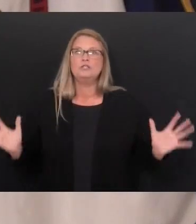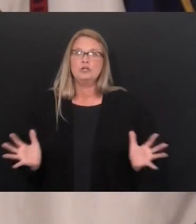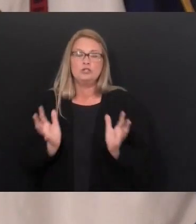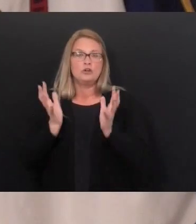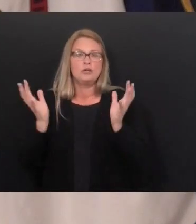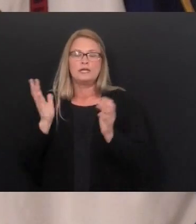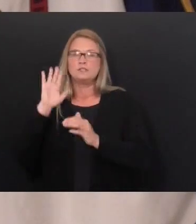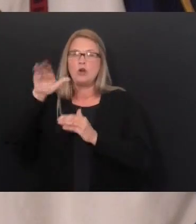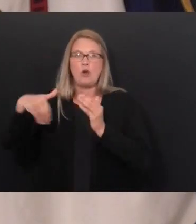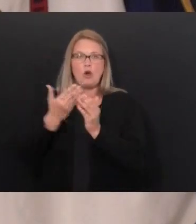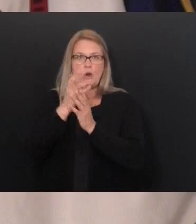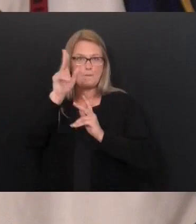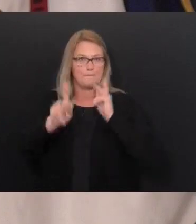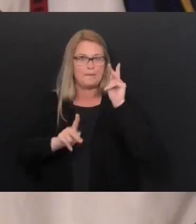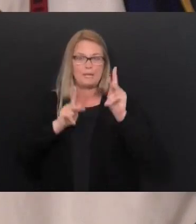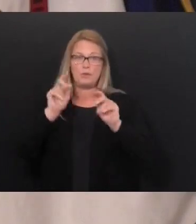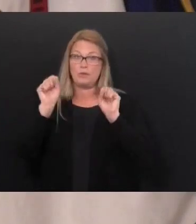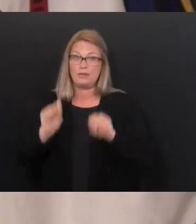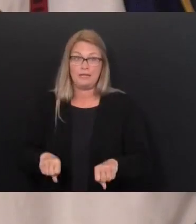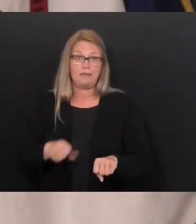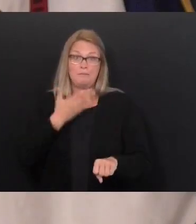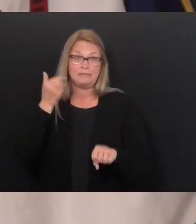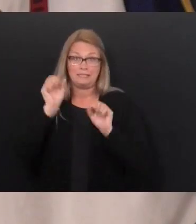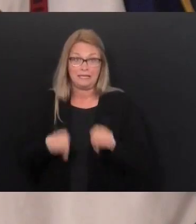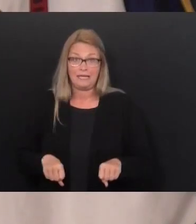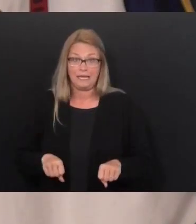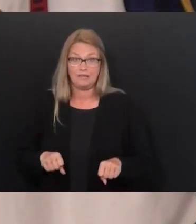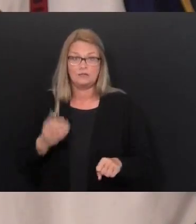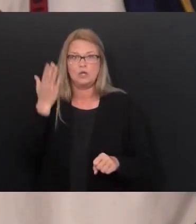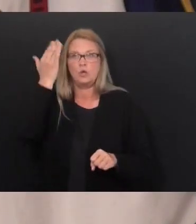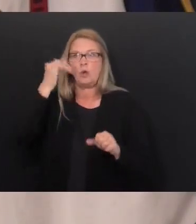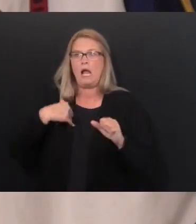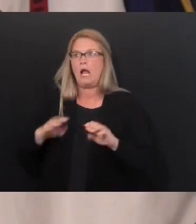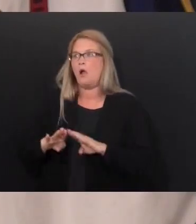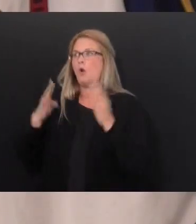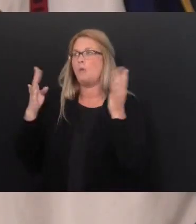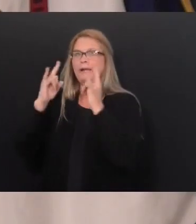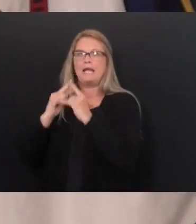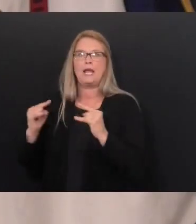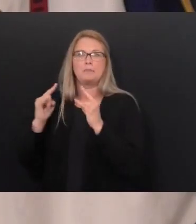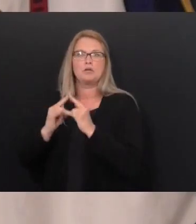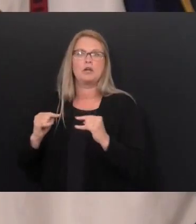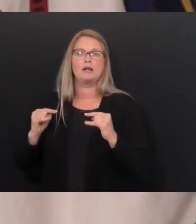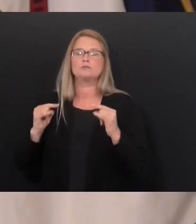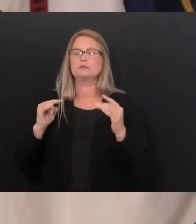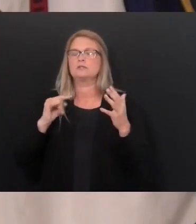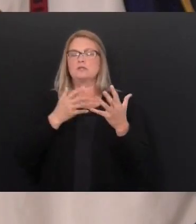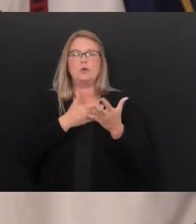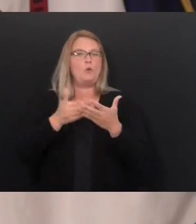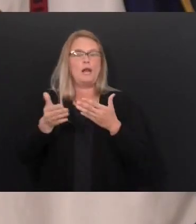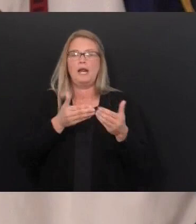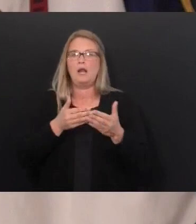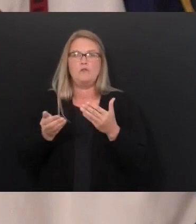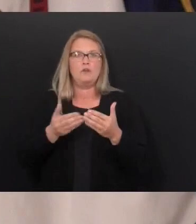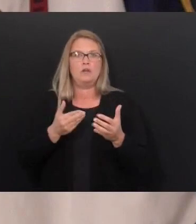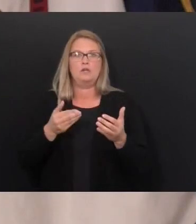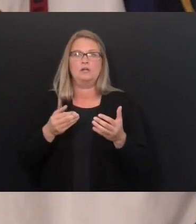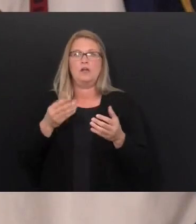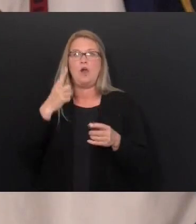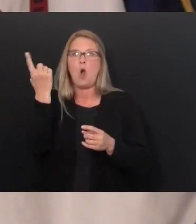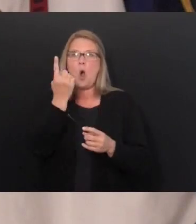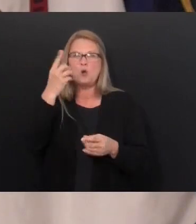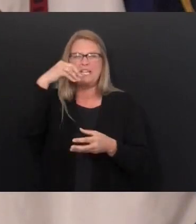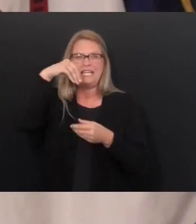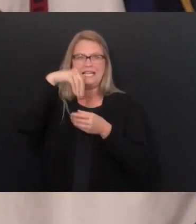that we possibly can. That's fine. We, open up our campsites, open up our campground, whatever it may be, to in-state,